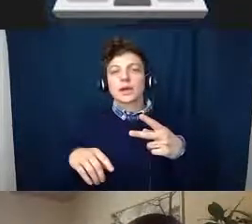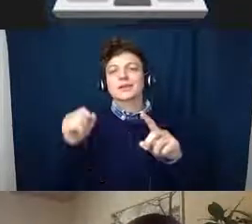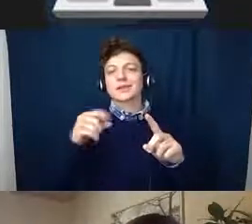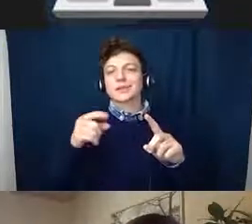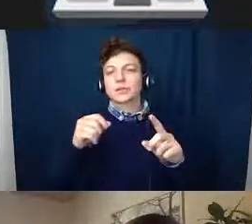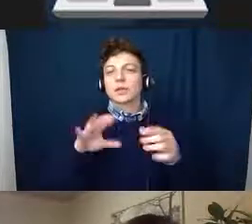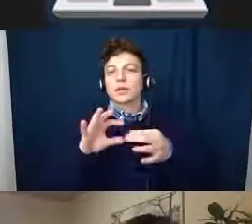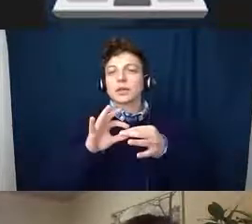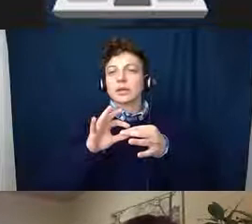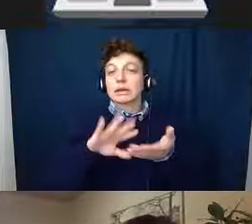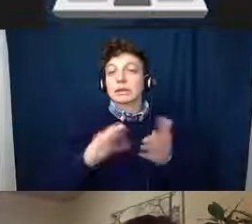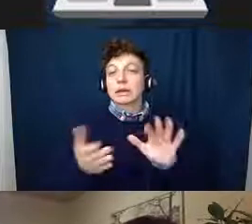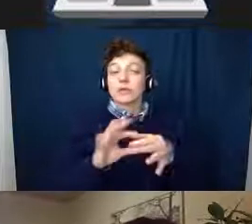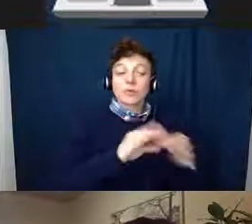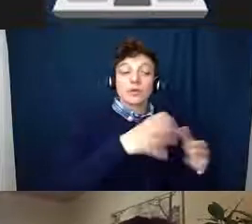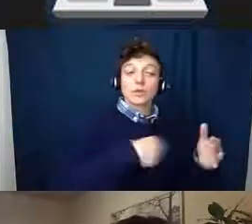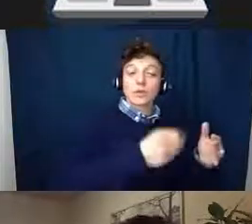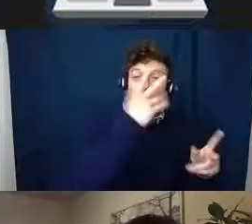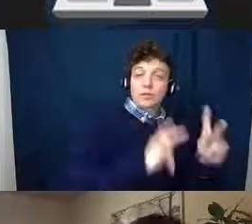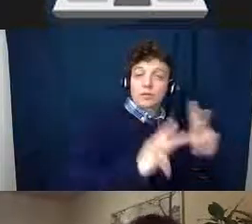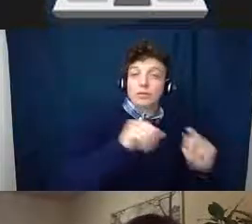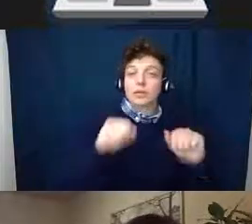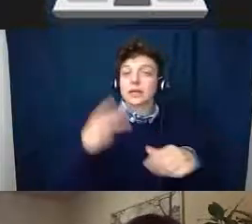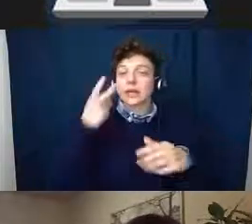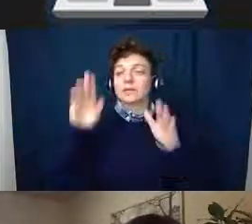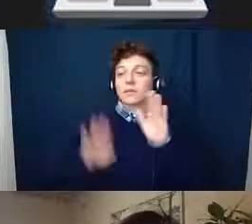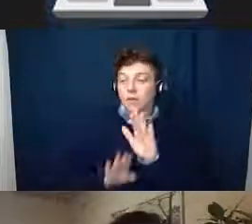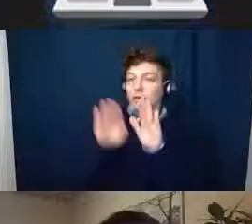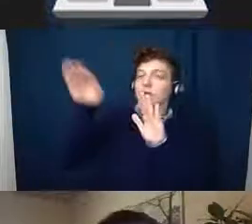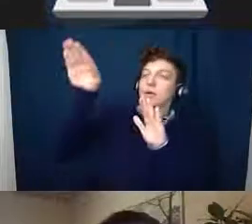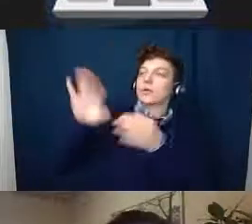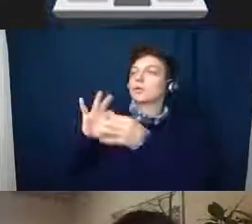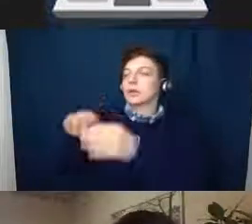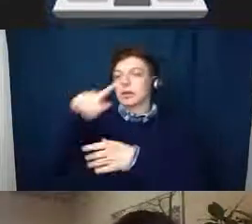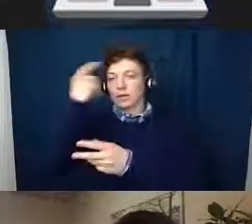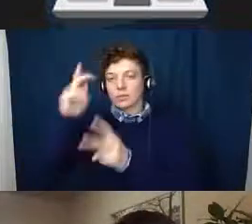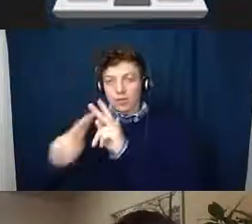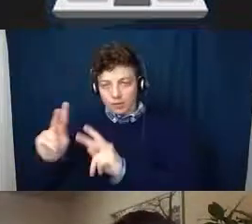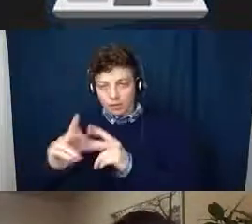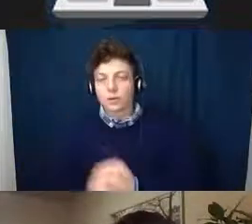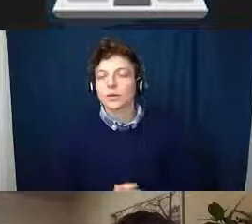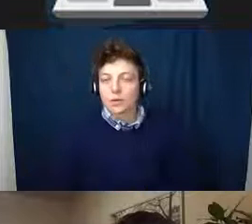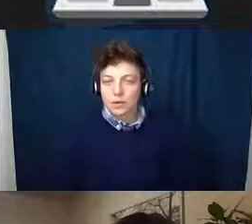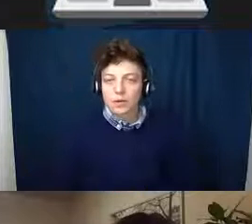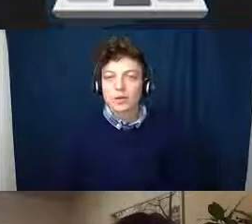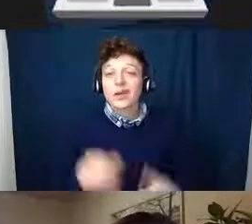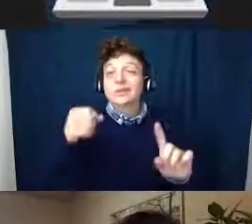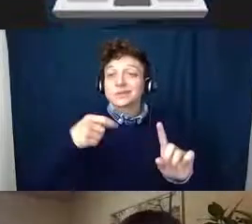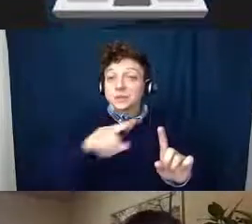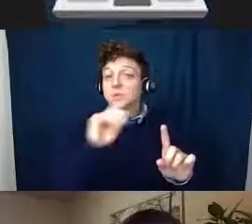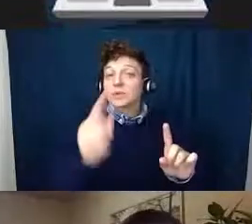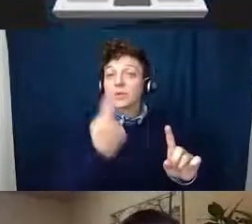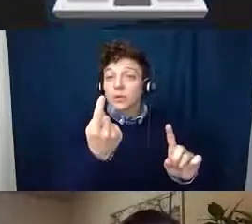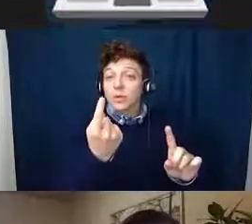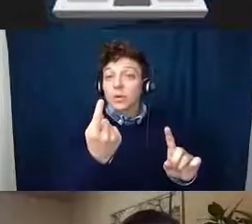folks and an uptrend among Black folks. And deaths involving stimulants alone primarily impact